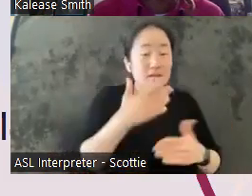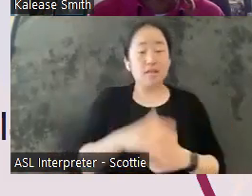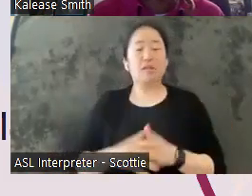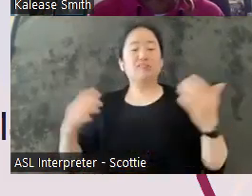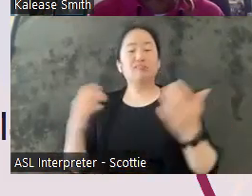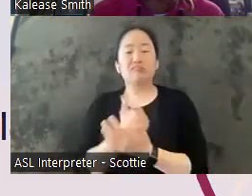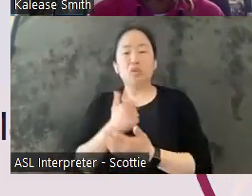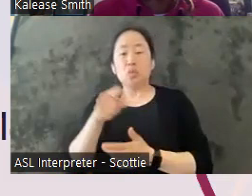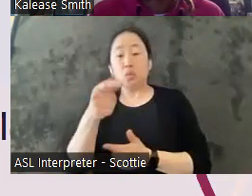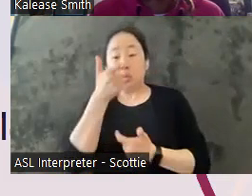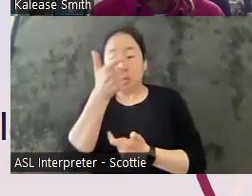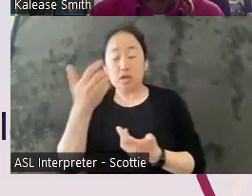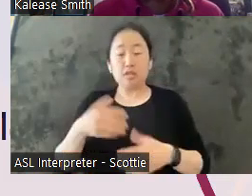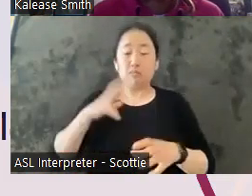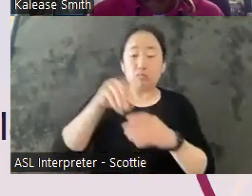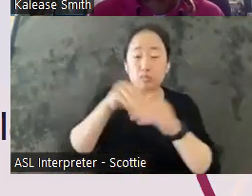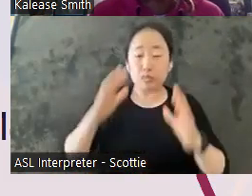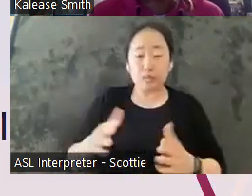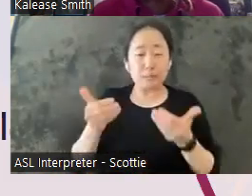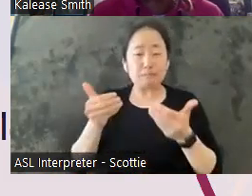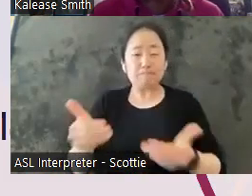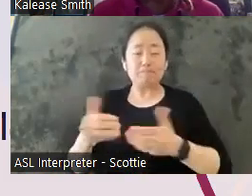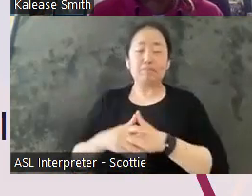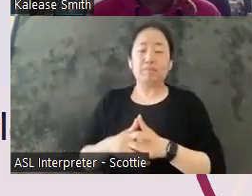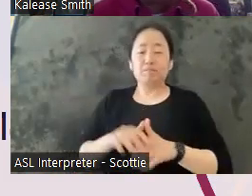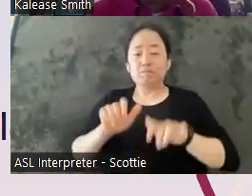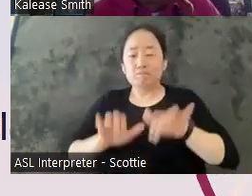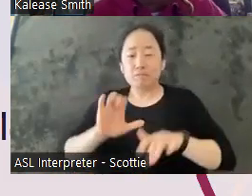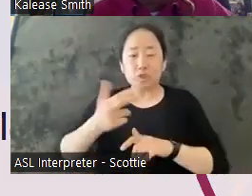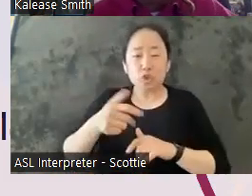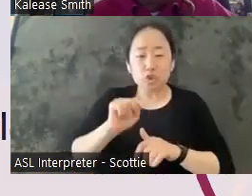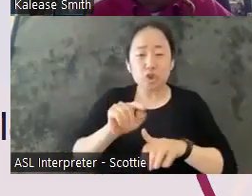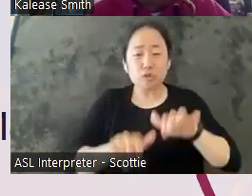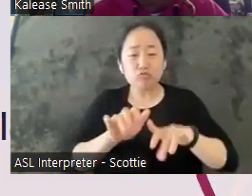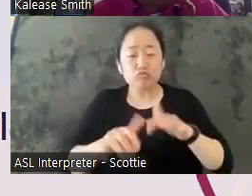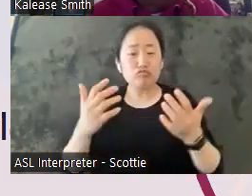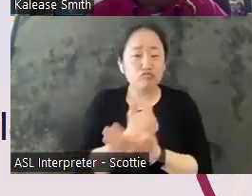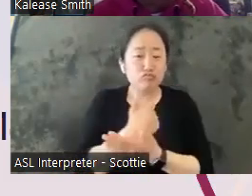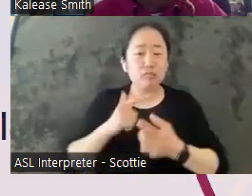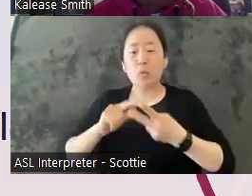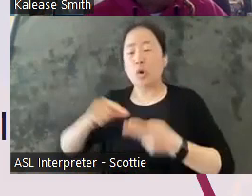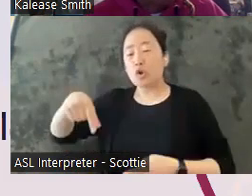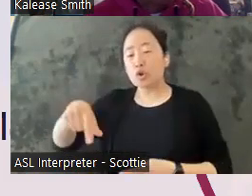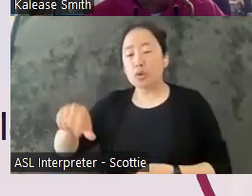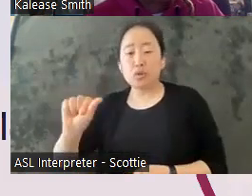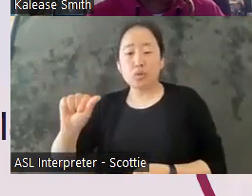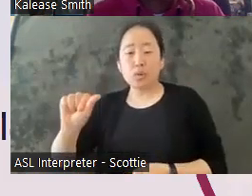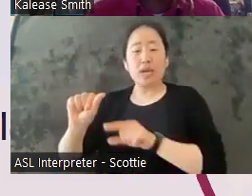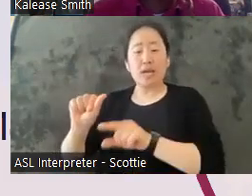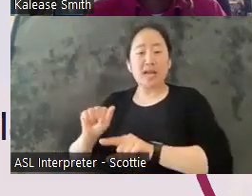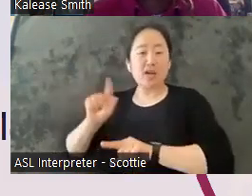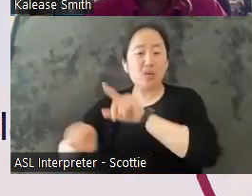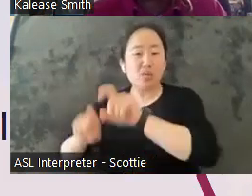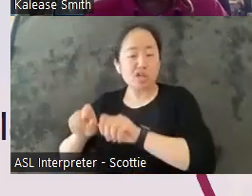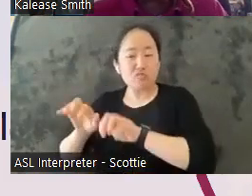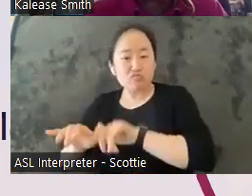section. If they have any other questions, if their understanding has changed, or if now